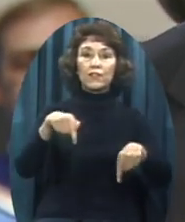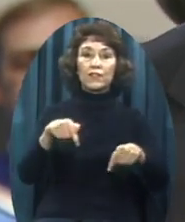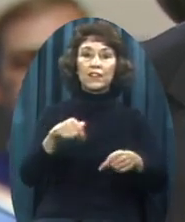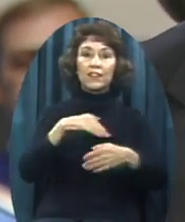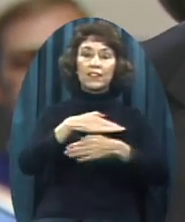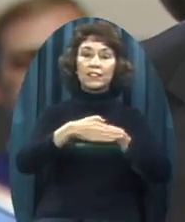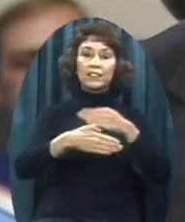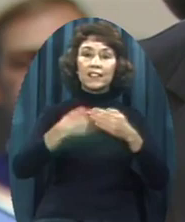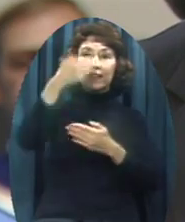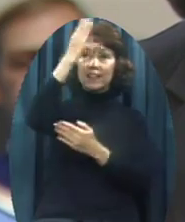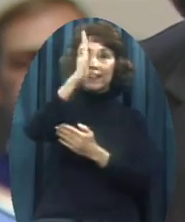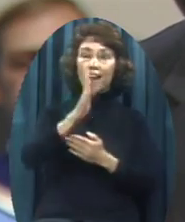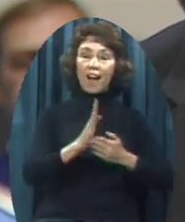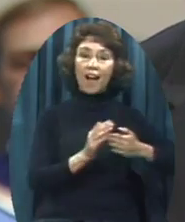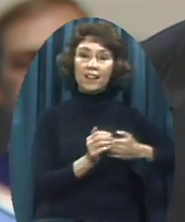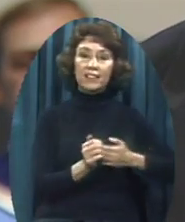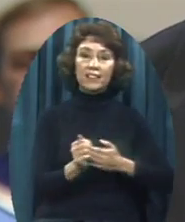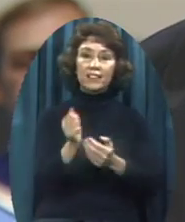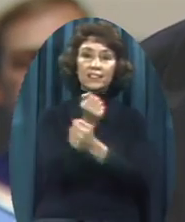dear children